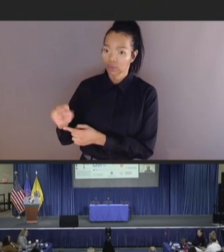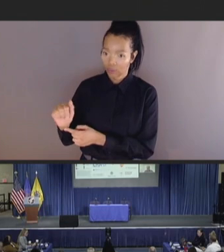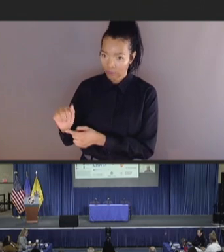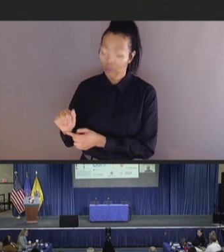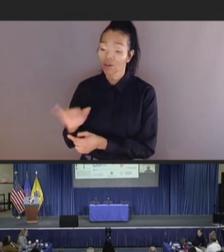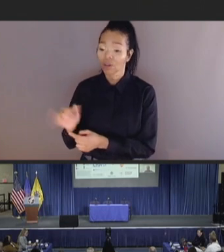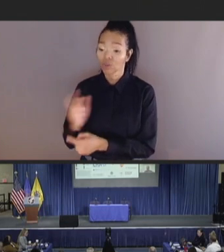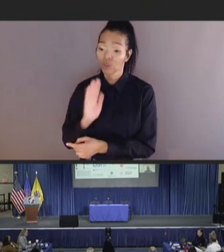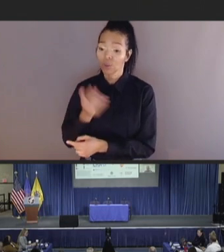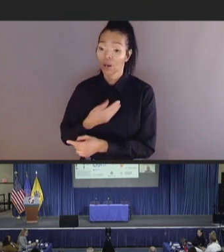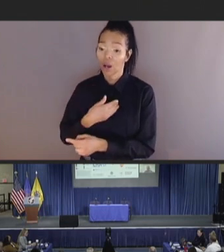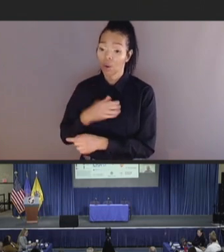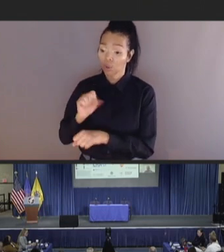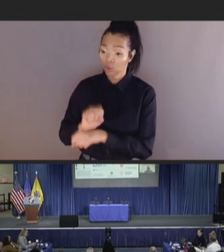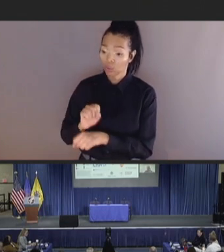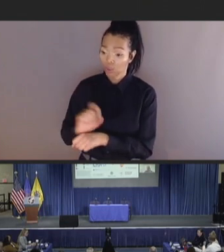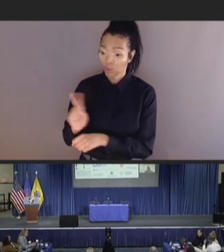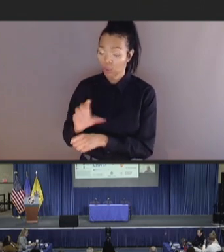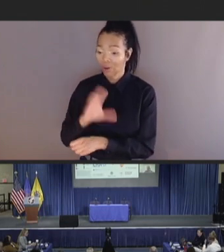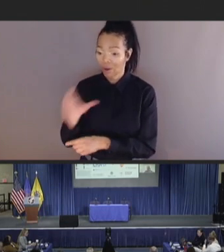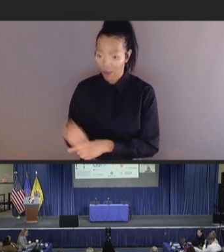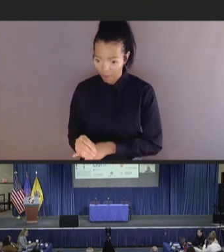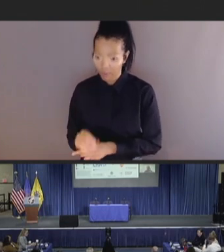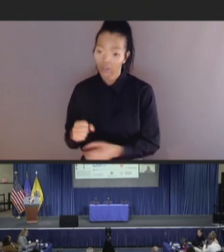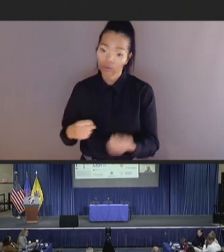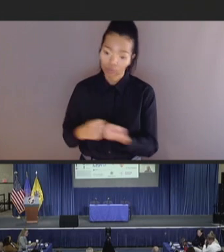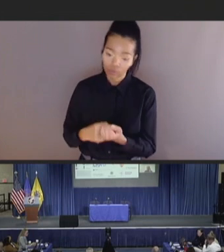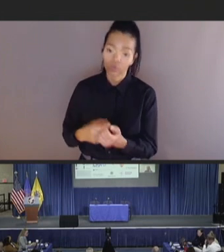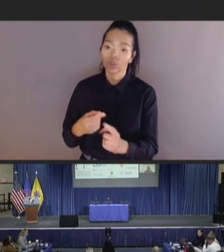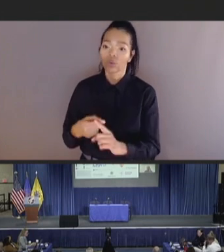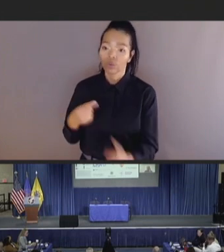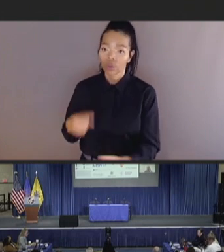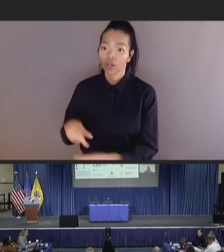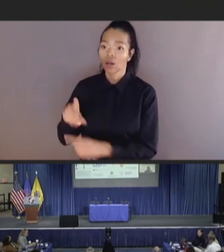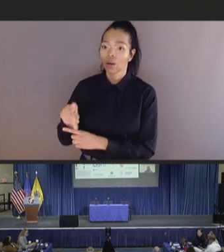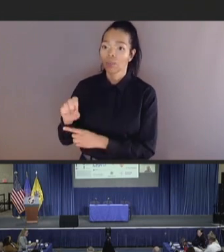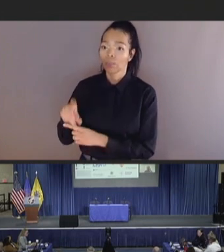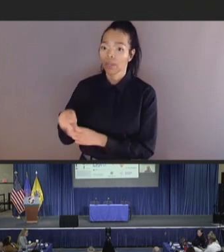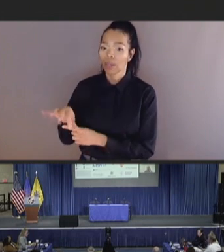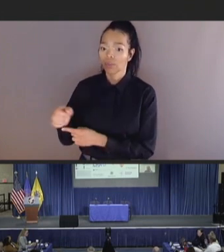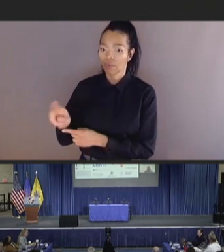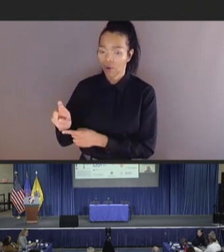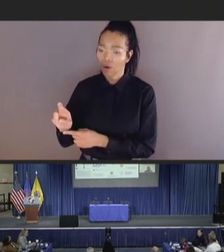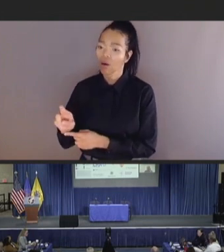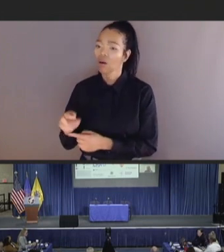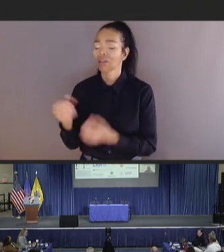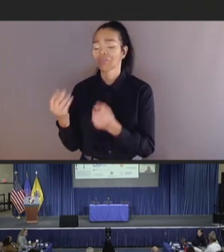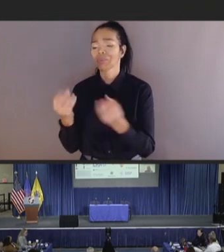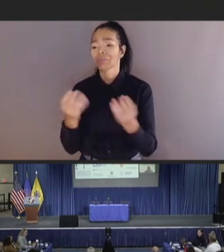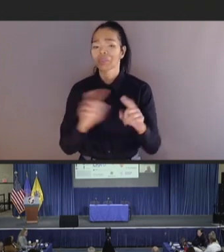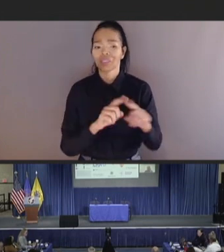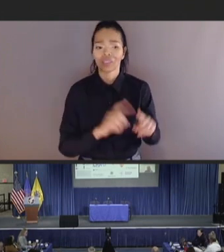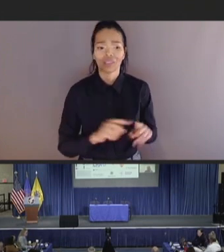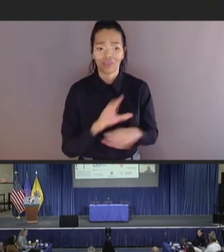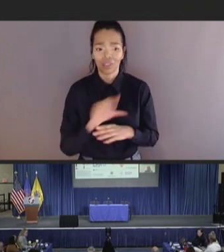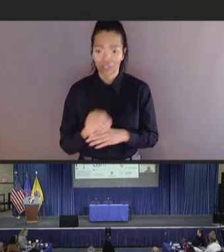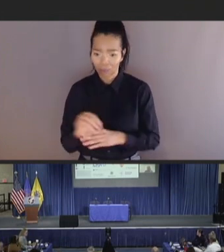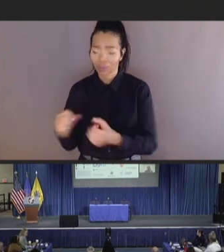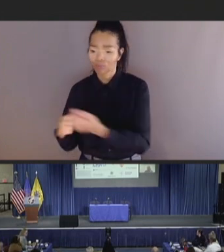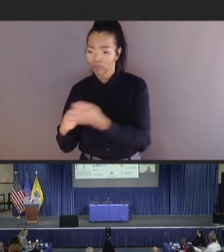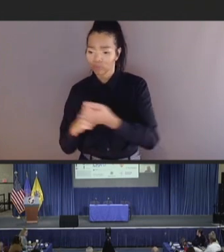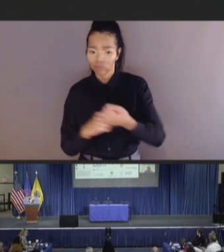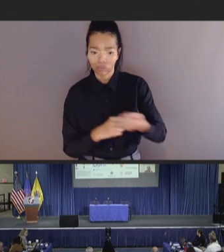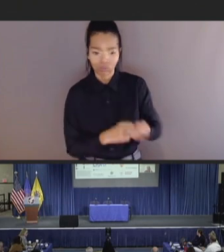lot of sponsorship from PEPFAR and USAID, and we obviously have tons of collaboration. So I'll just want to,